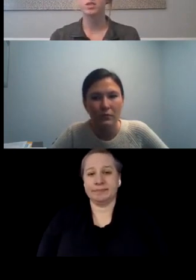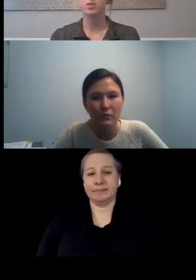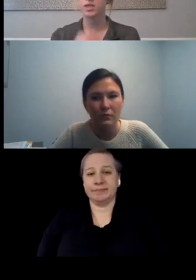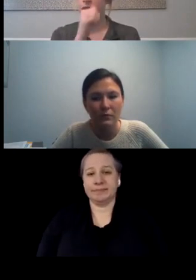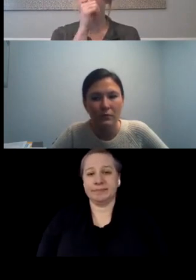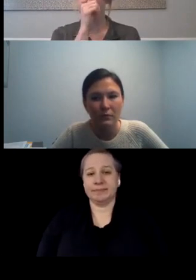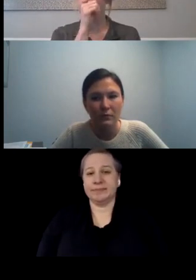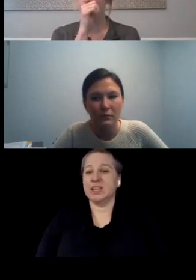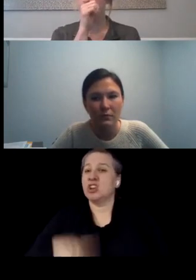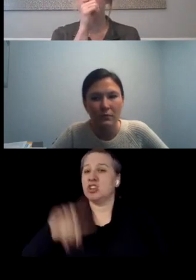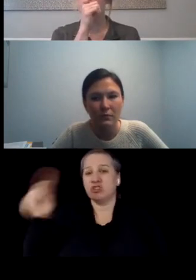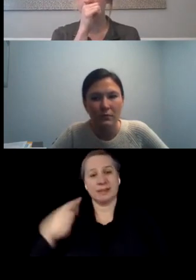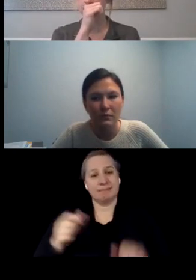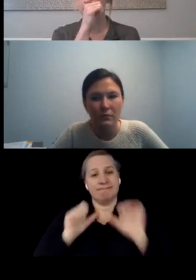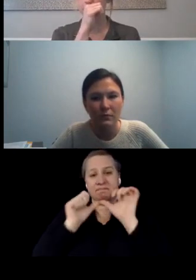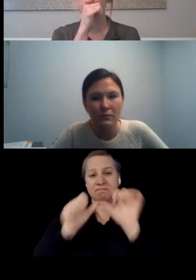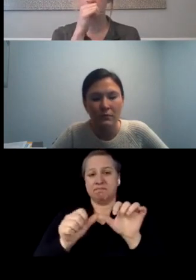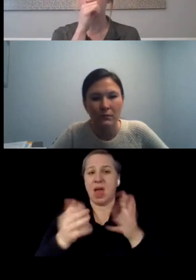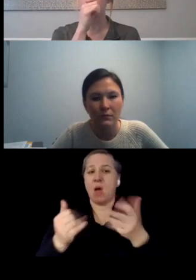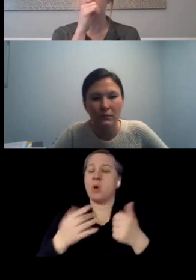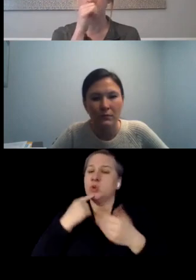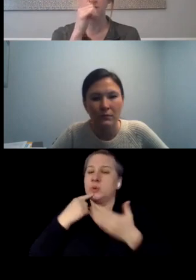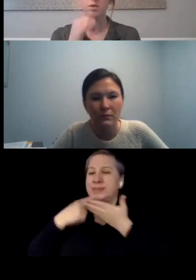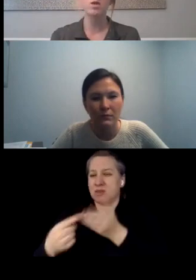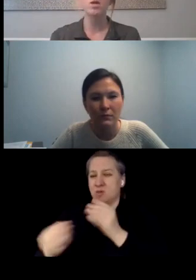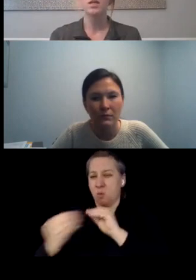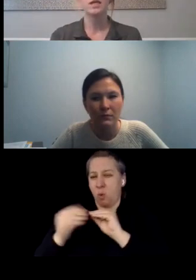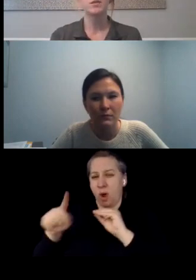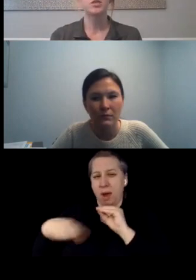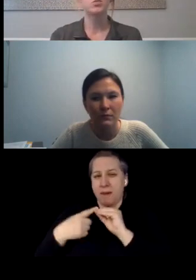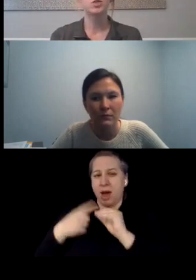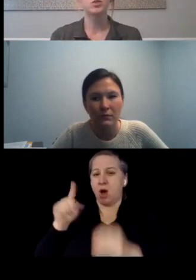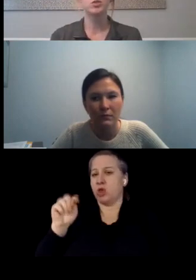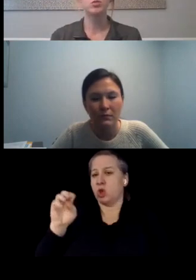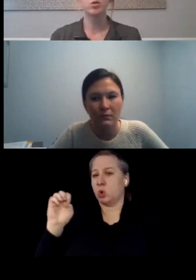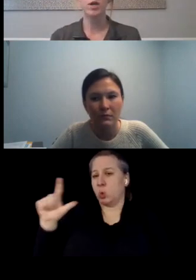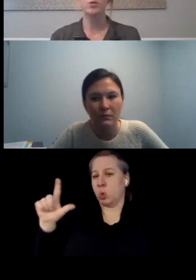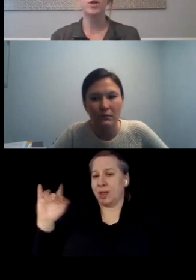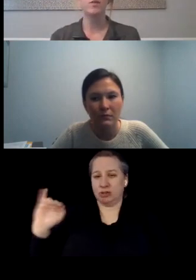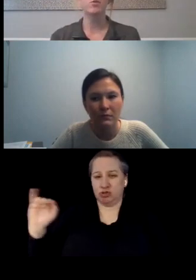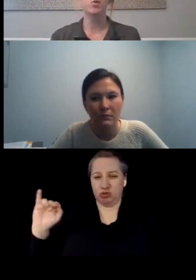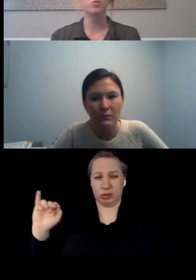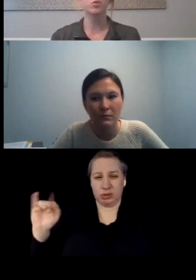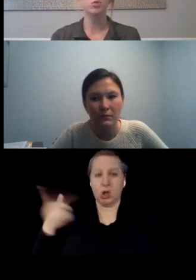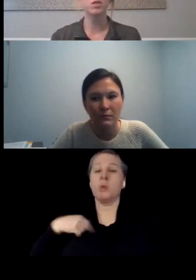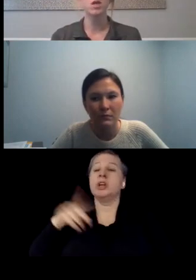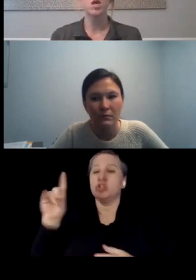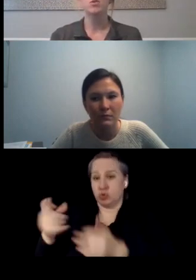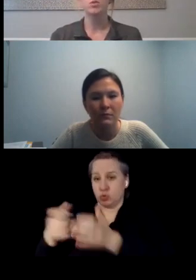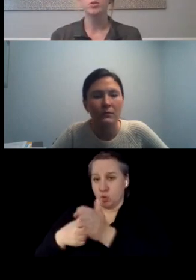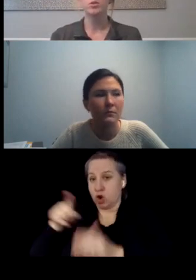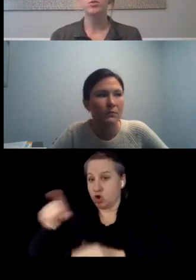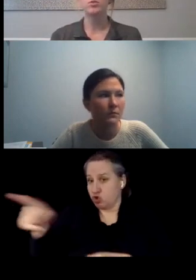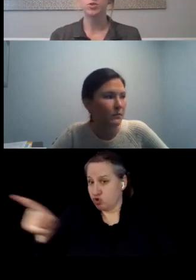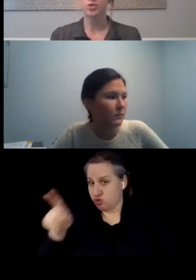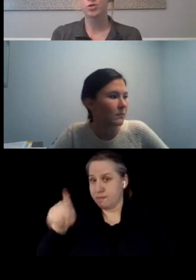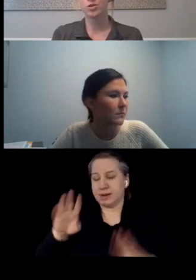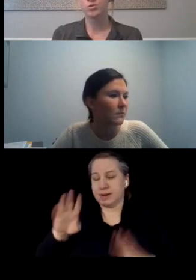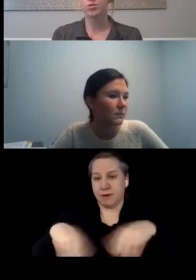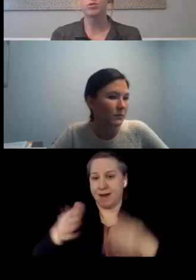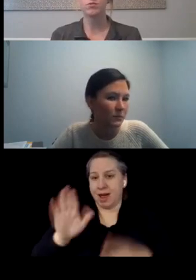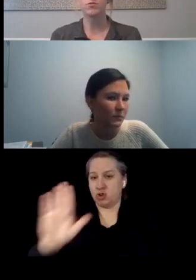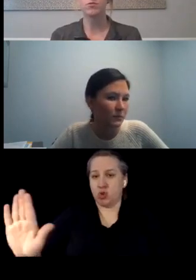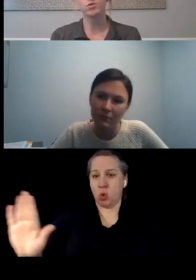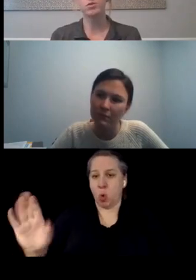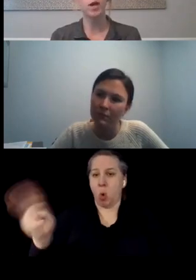So just continuing on, I wanted to touch base on the tool insurance. So like I mentioned, we do require you to have your own tools, but we do insure